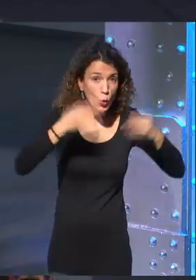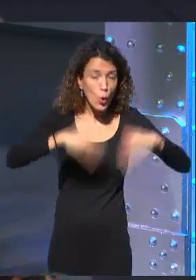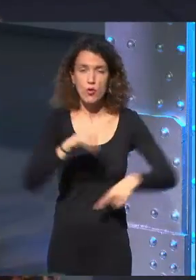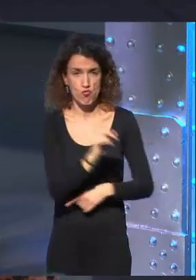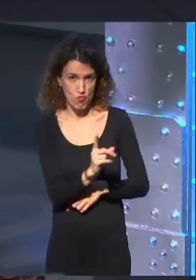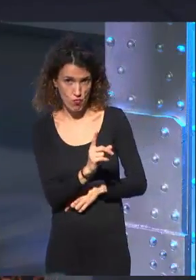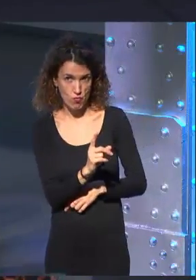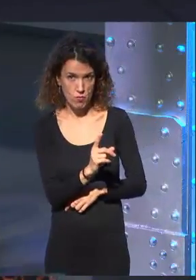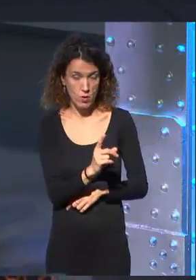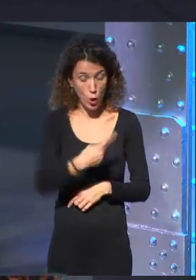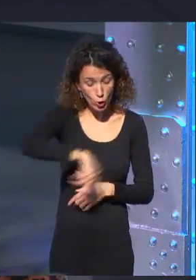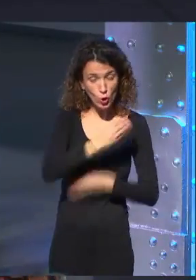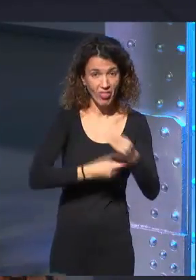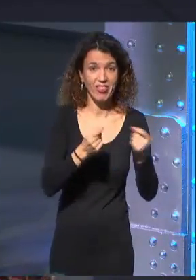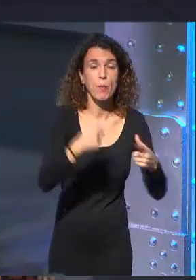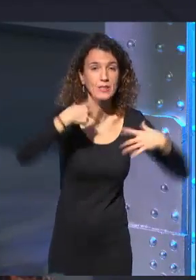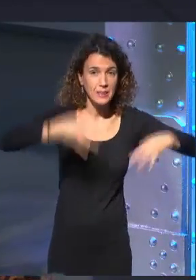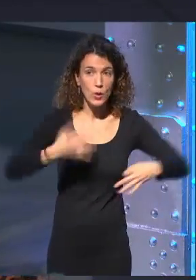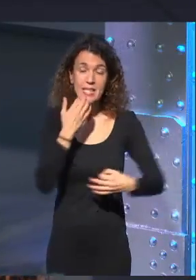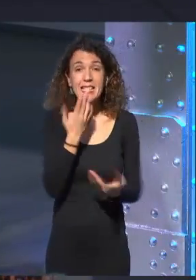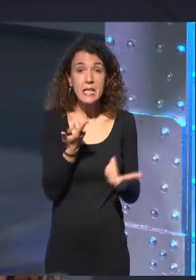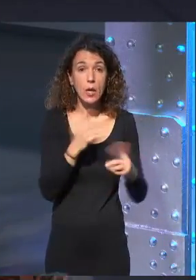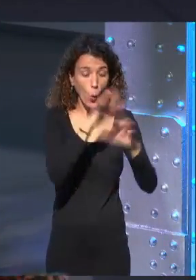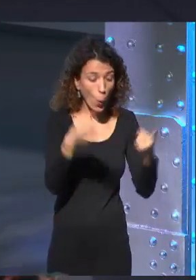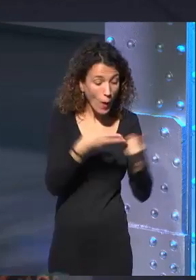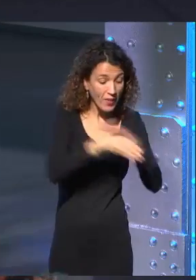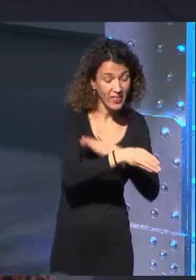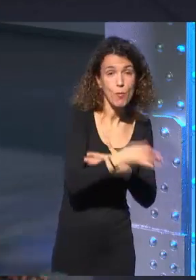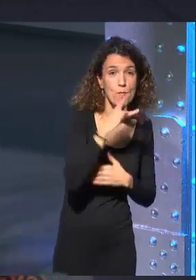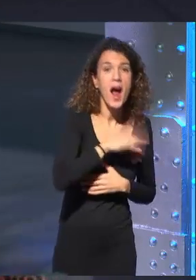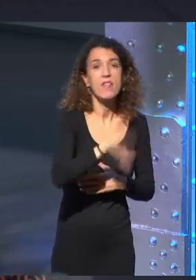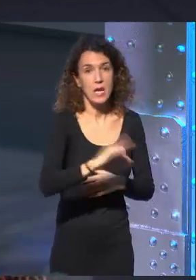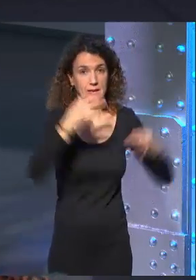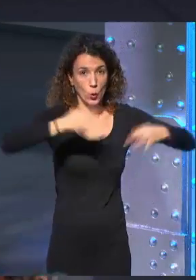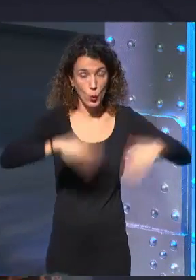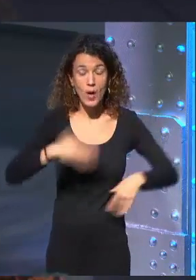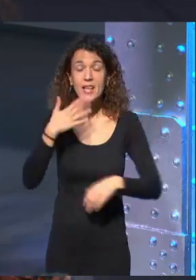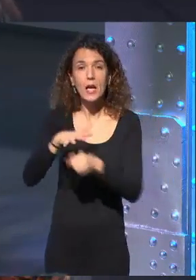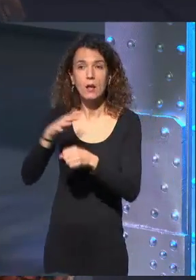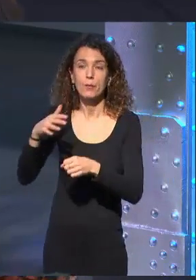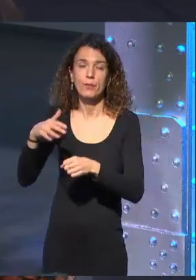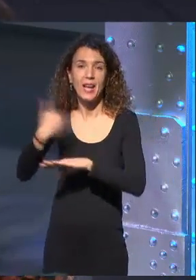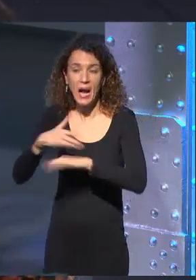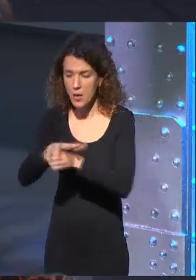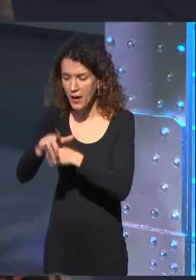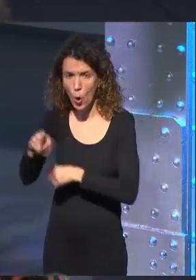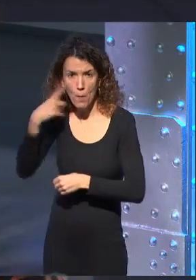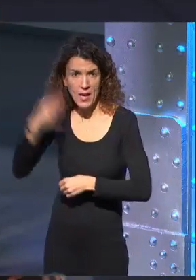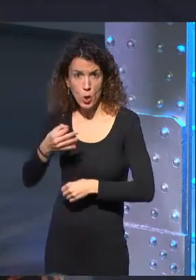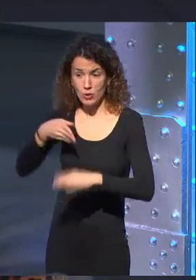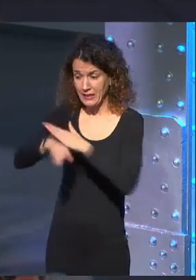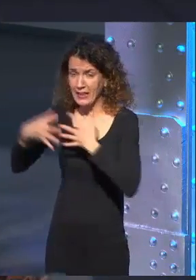behaviors take place. Internet is safe and unsafe, but we make it unsafe